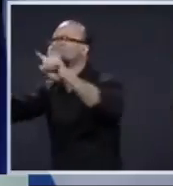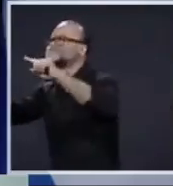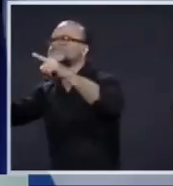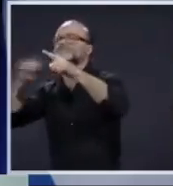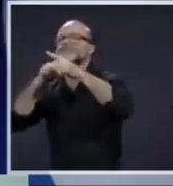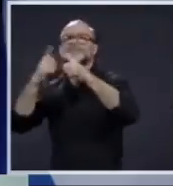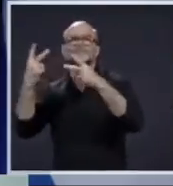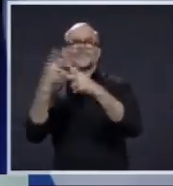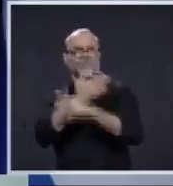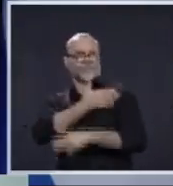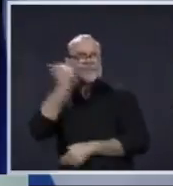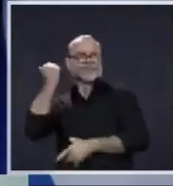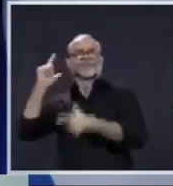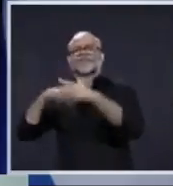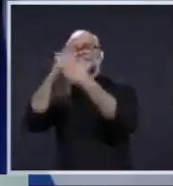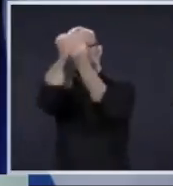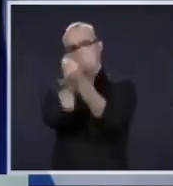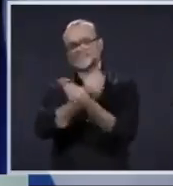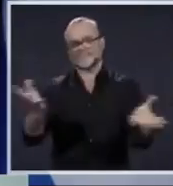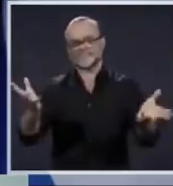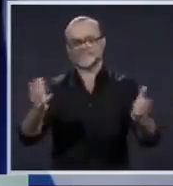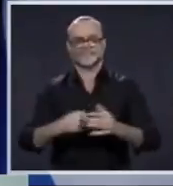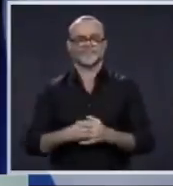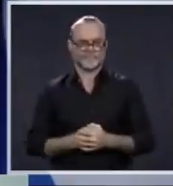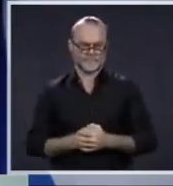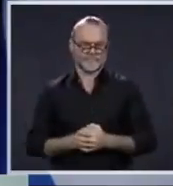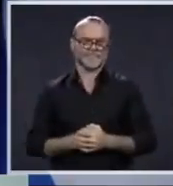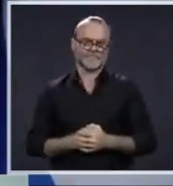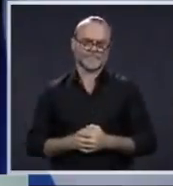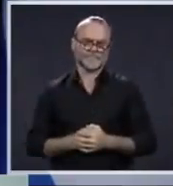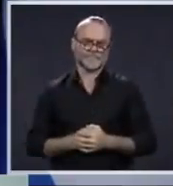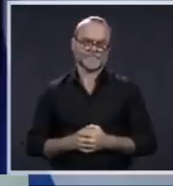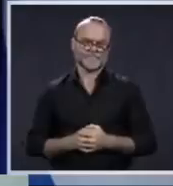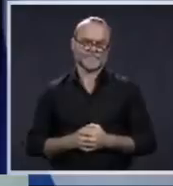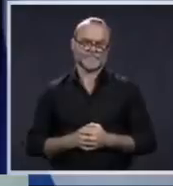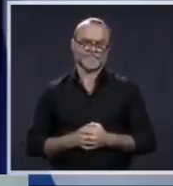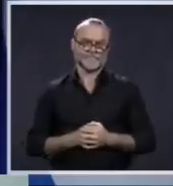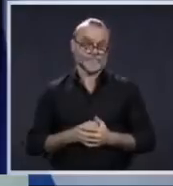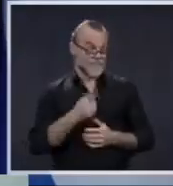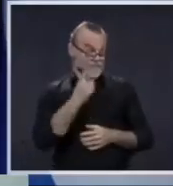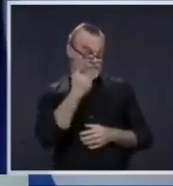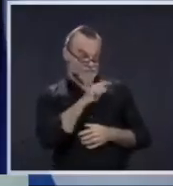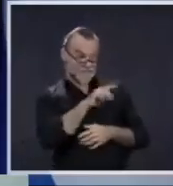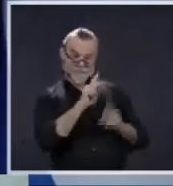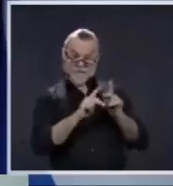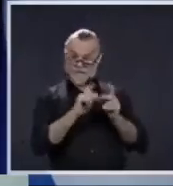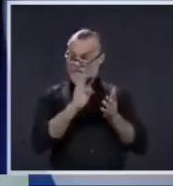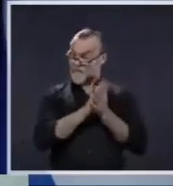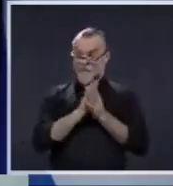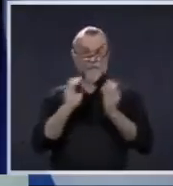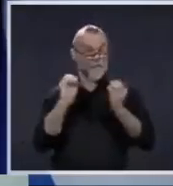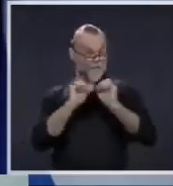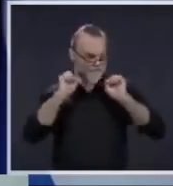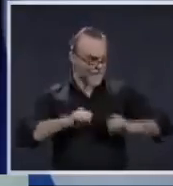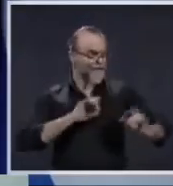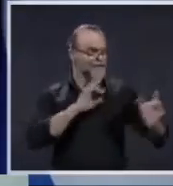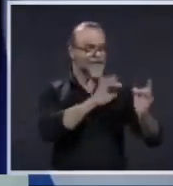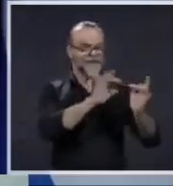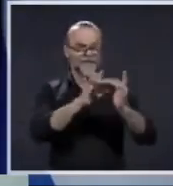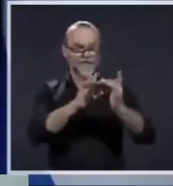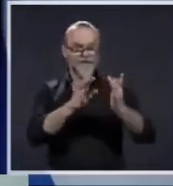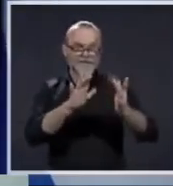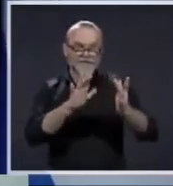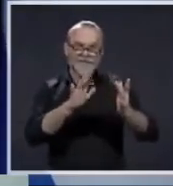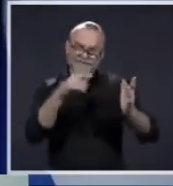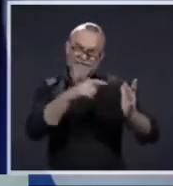somebody, you must be in confidence that he respected the good things, because if he's sick or if he had